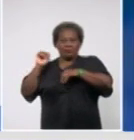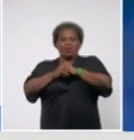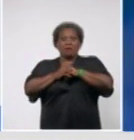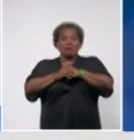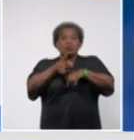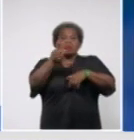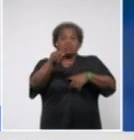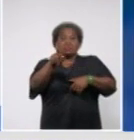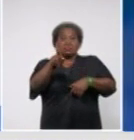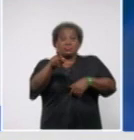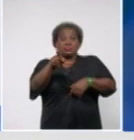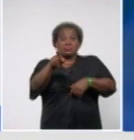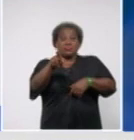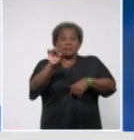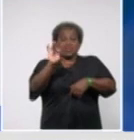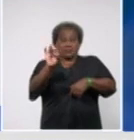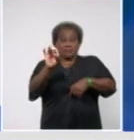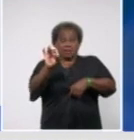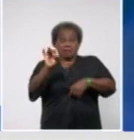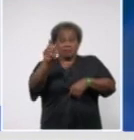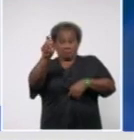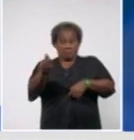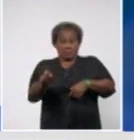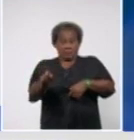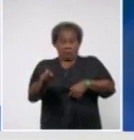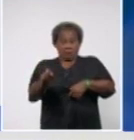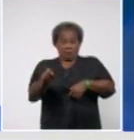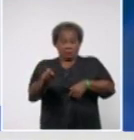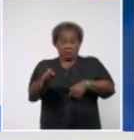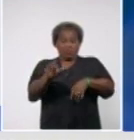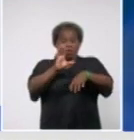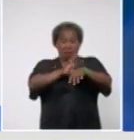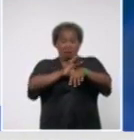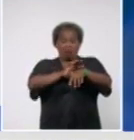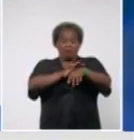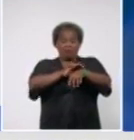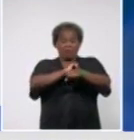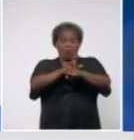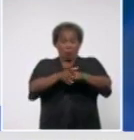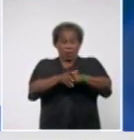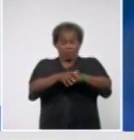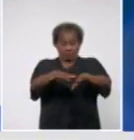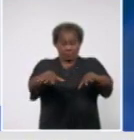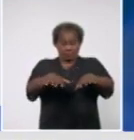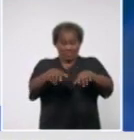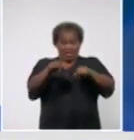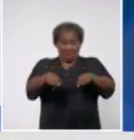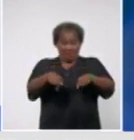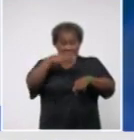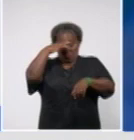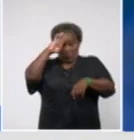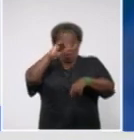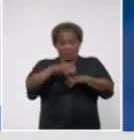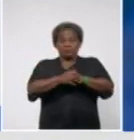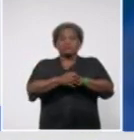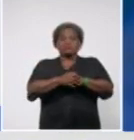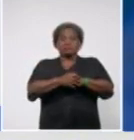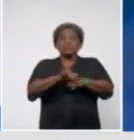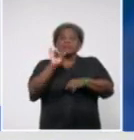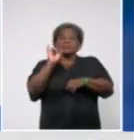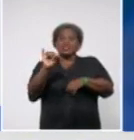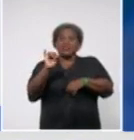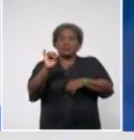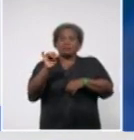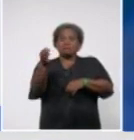Naranjo with 6, Boyeros with 3, 10 de Octubre with 3, Habana